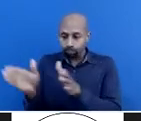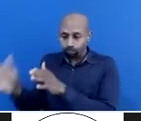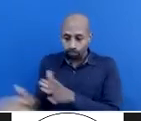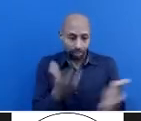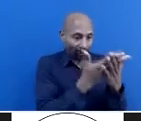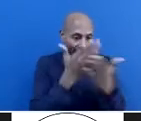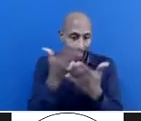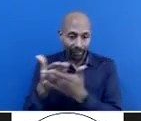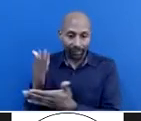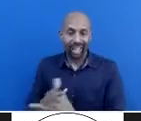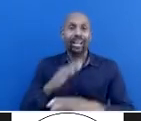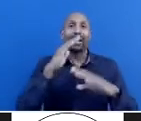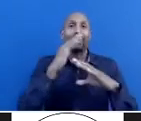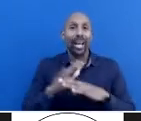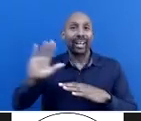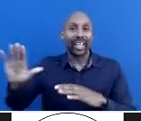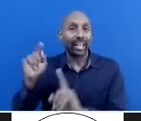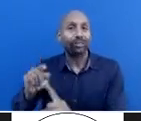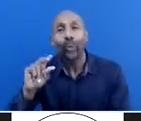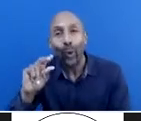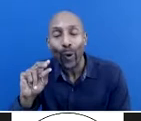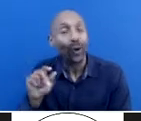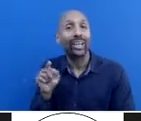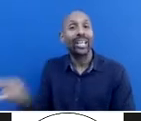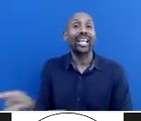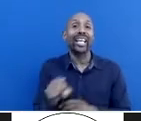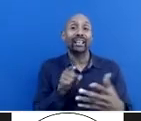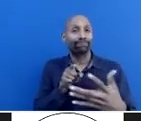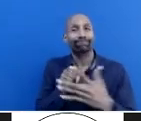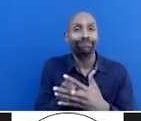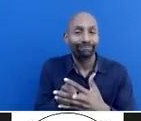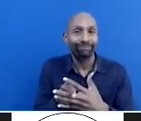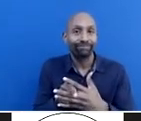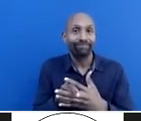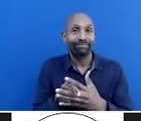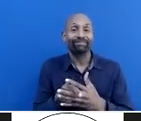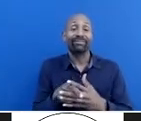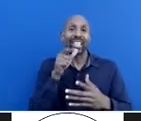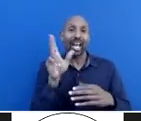of telling truths. So he is breaking through